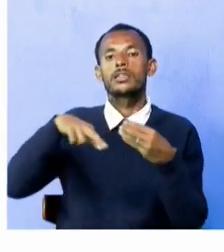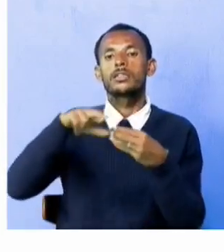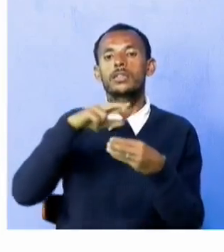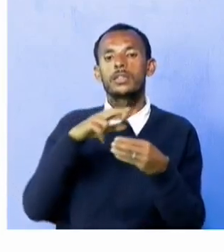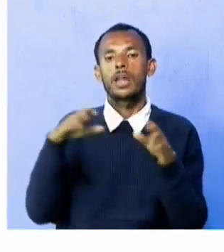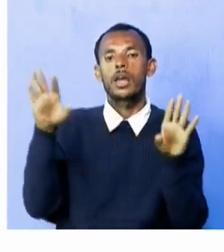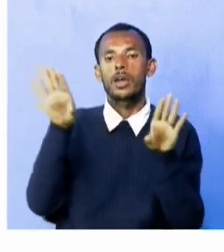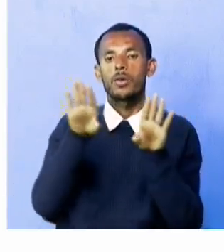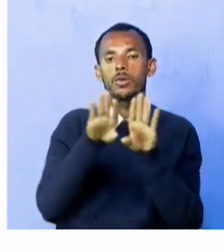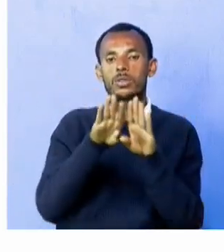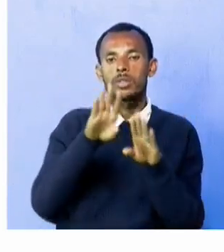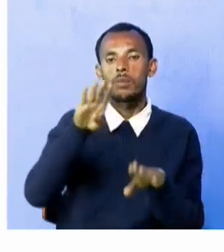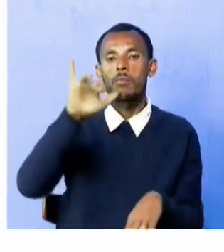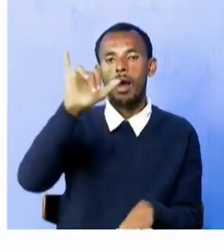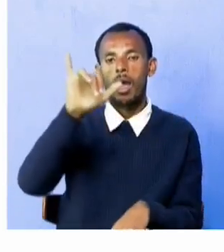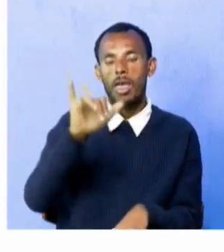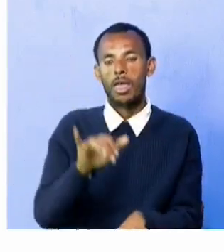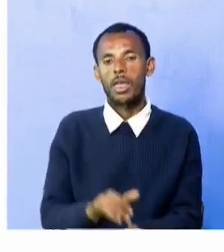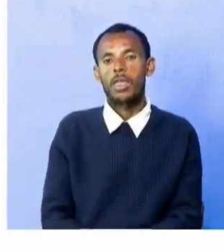enclosed by